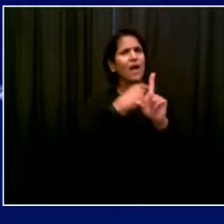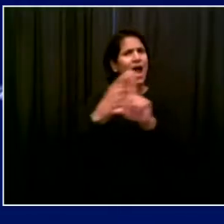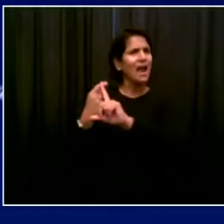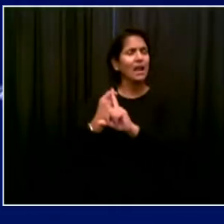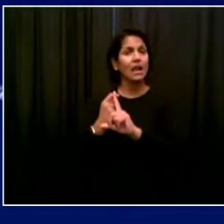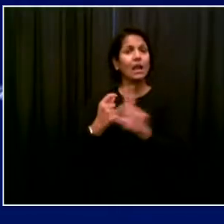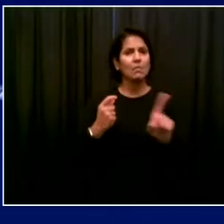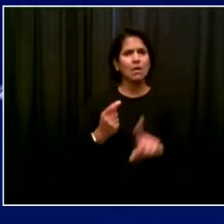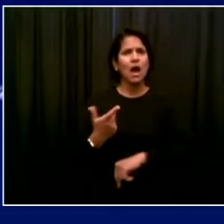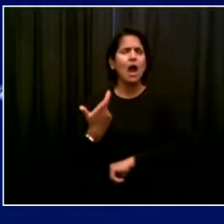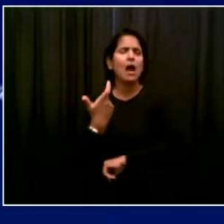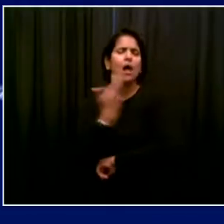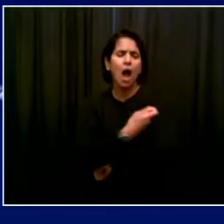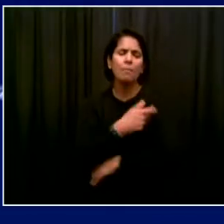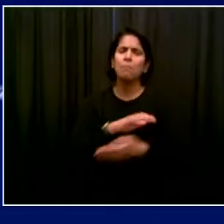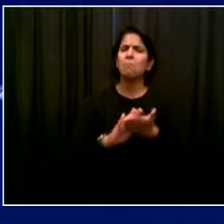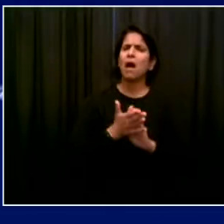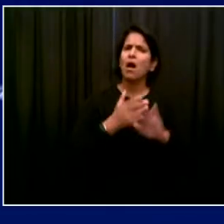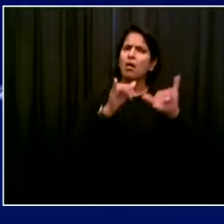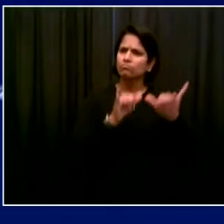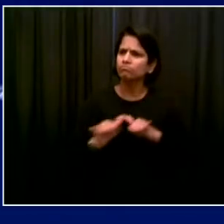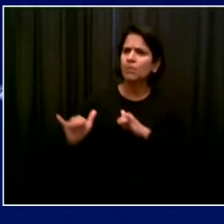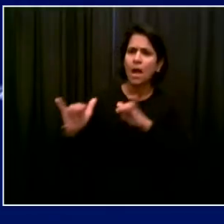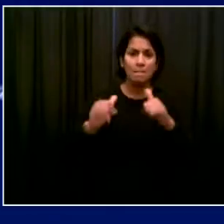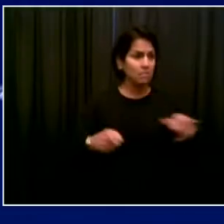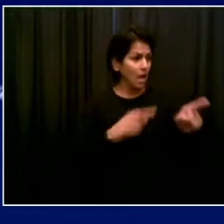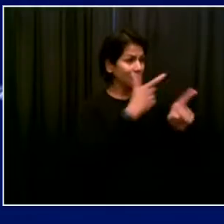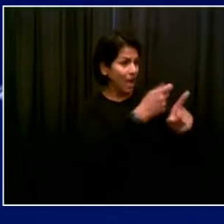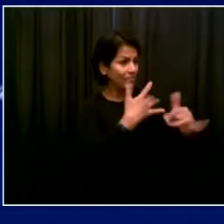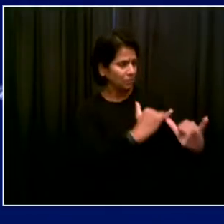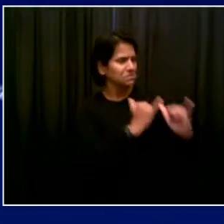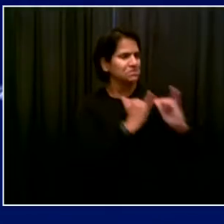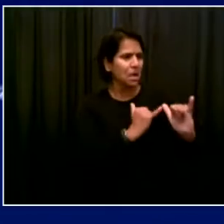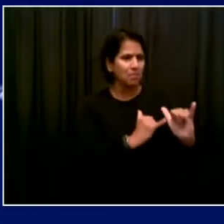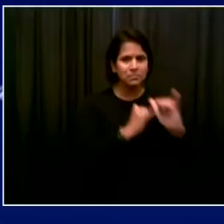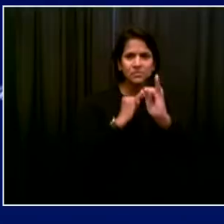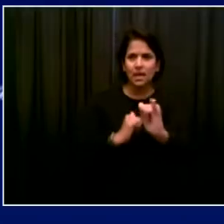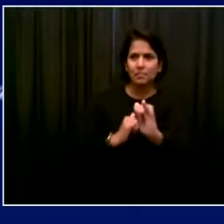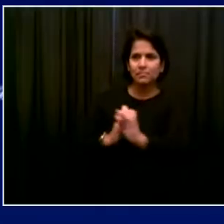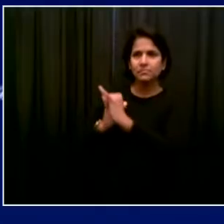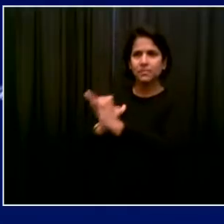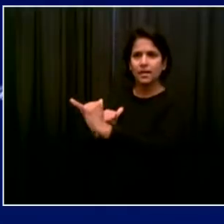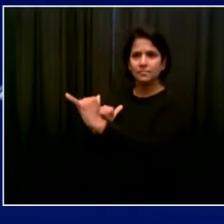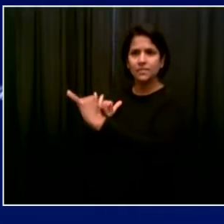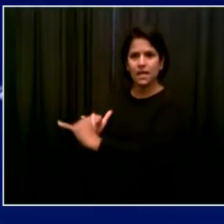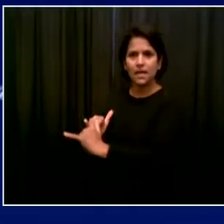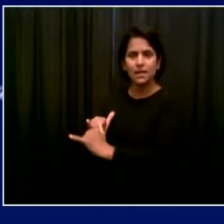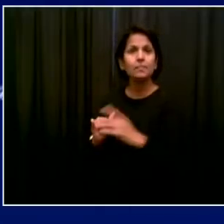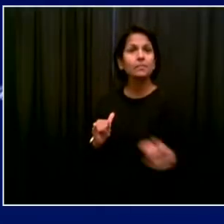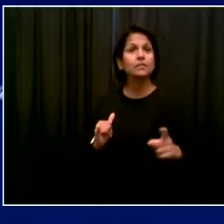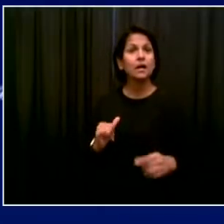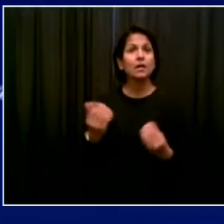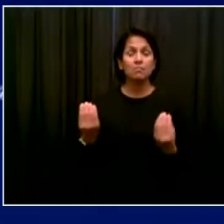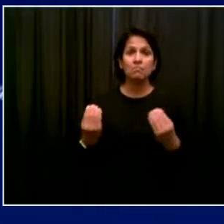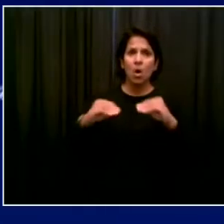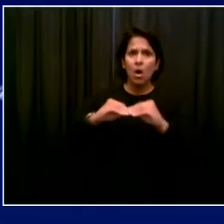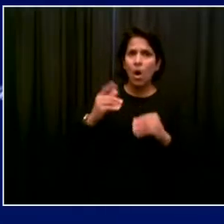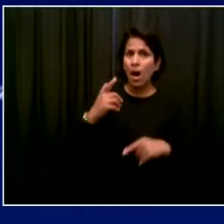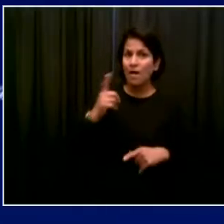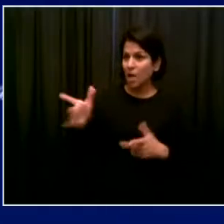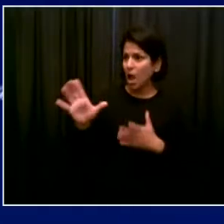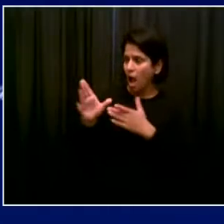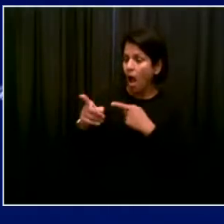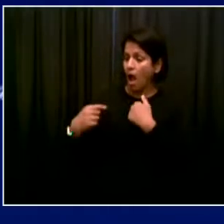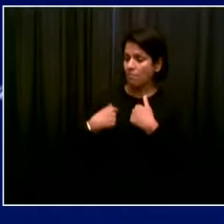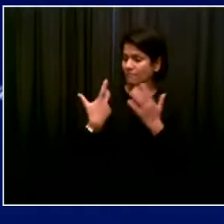up to require vaccinations, and thousands more will do the same in the weeks ahead as President Biden's